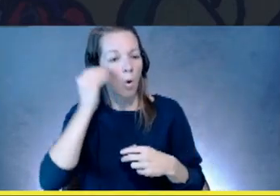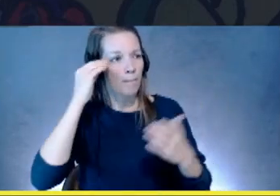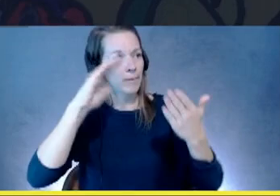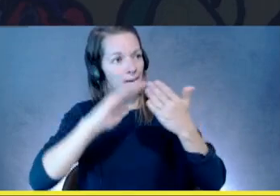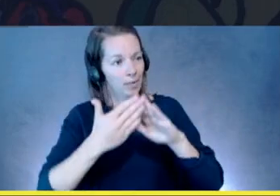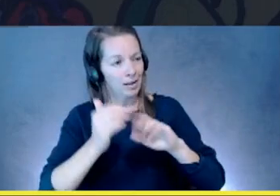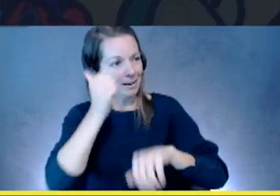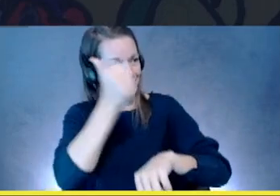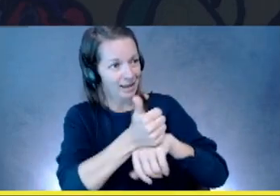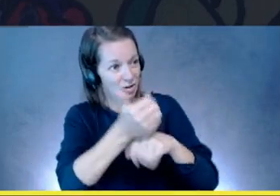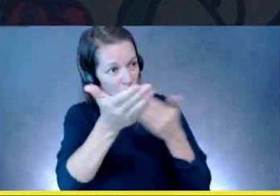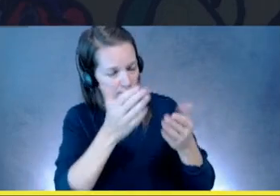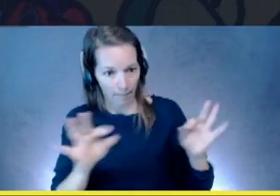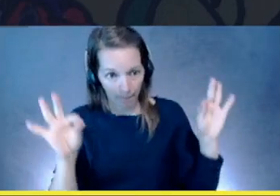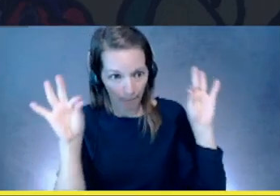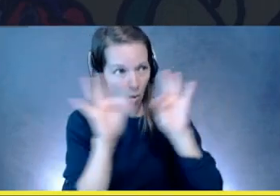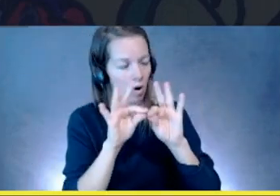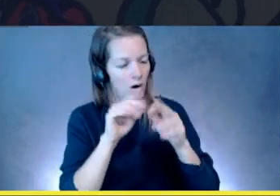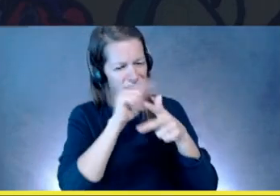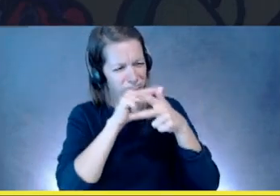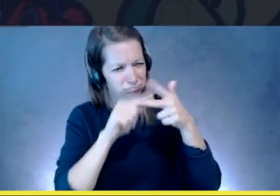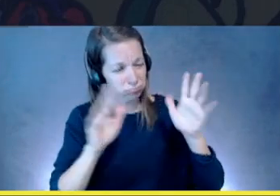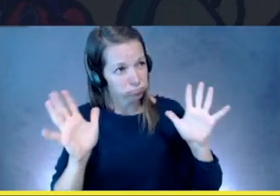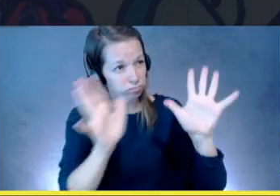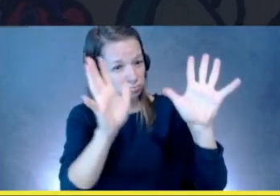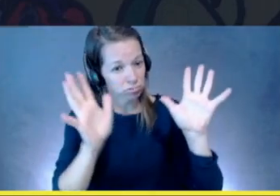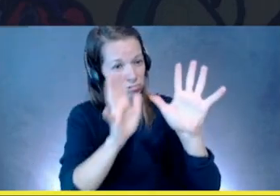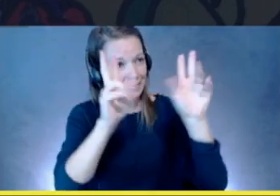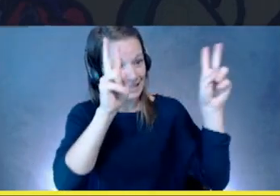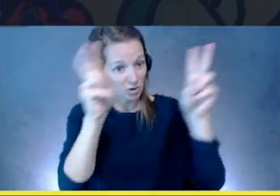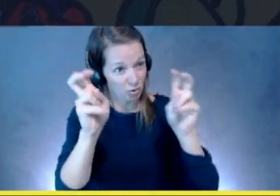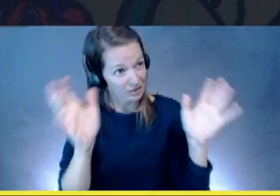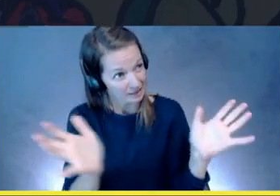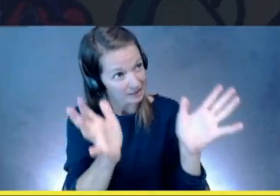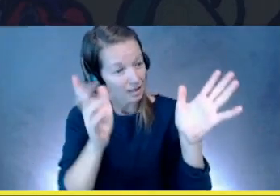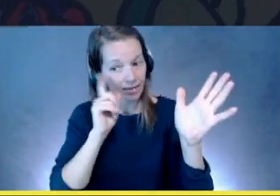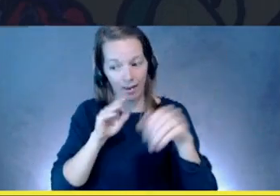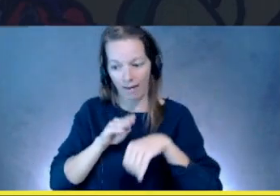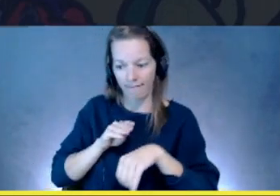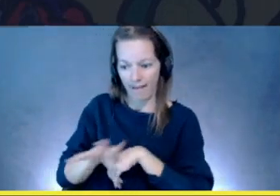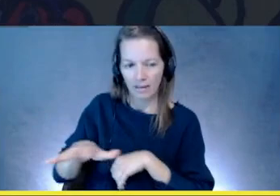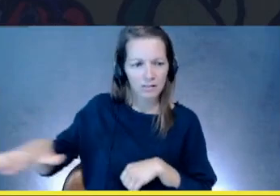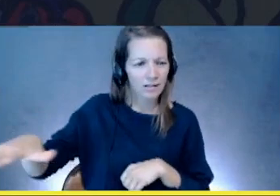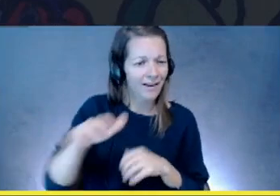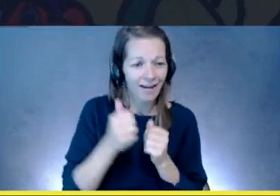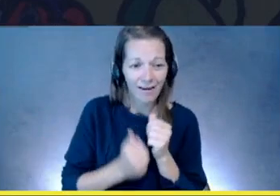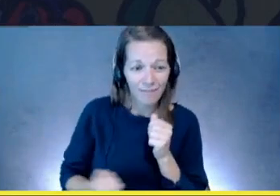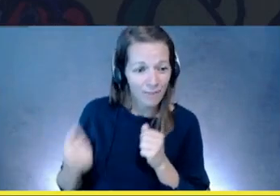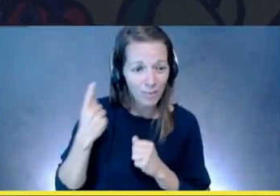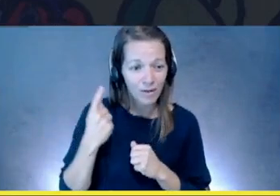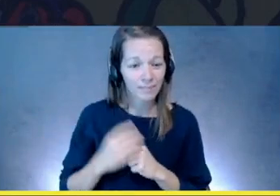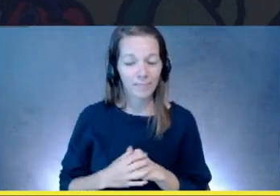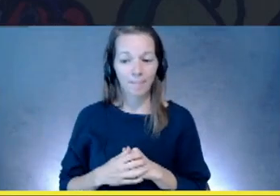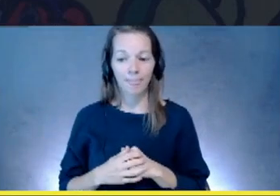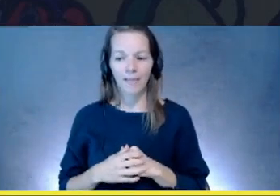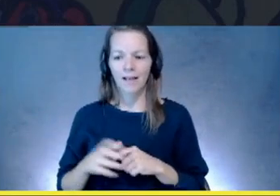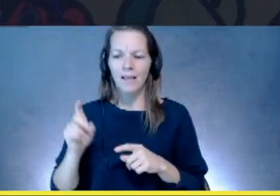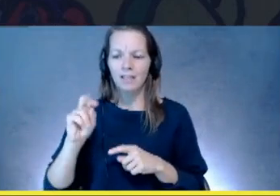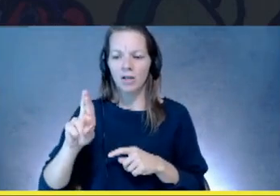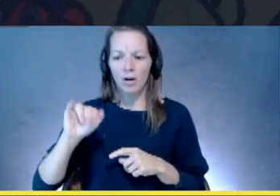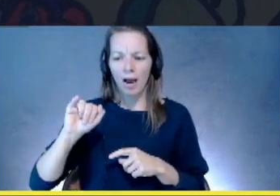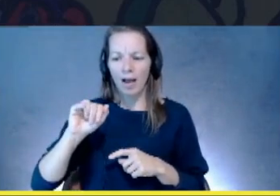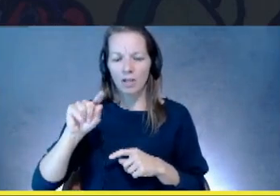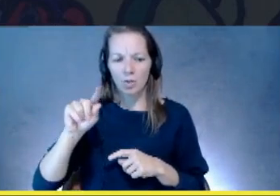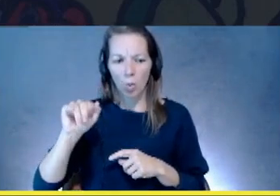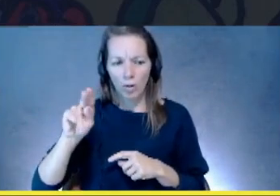important. And really push those issues as issues that affect us all, like, you know, Dr. Izoni and Dr.